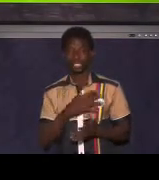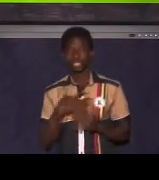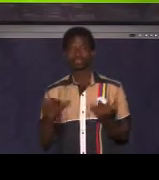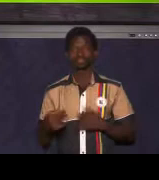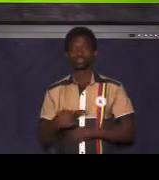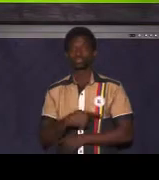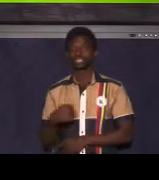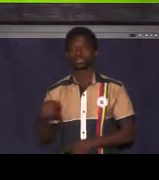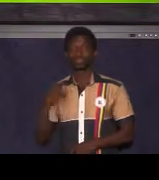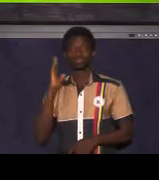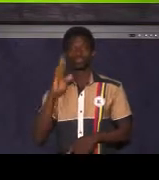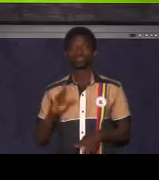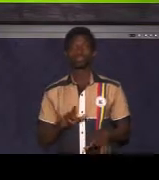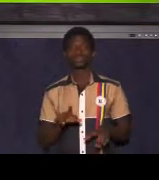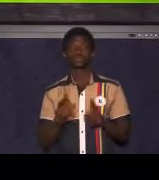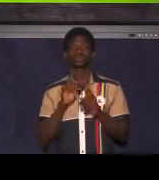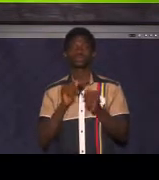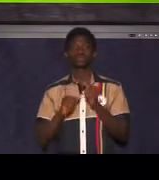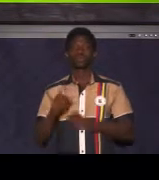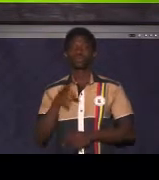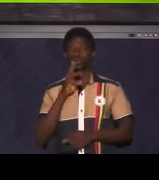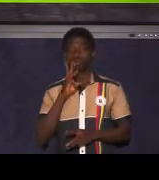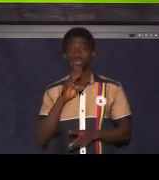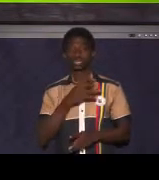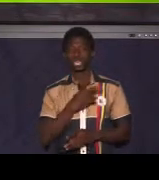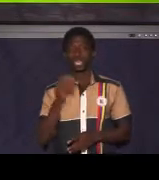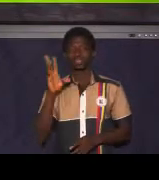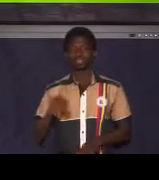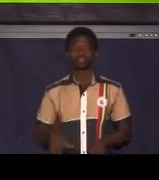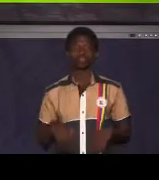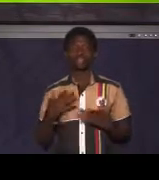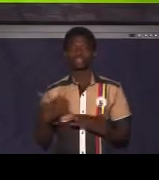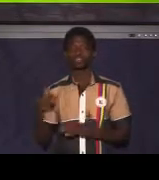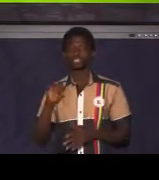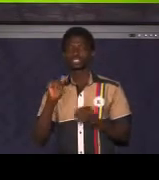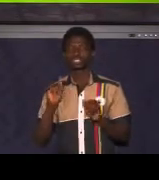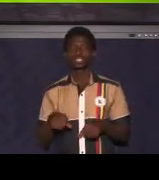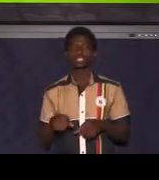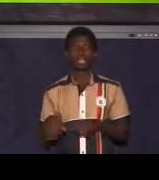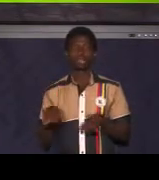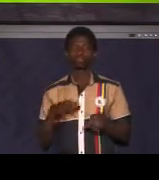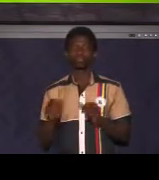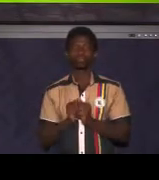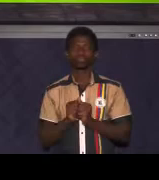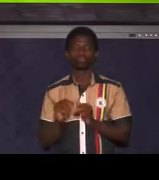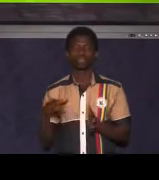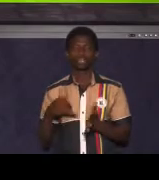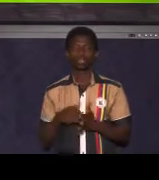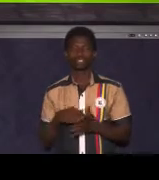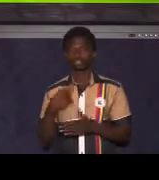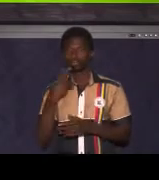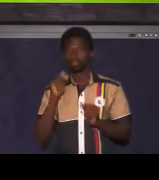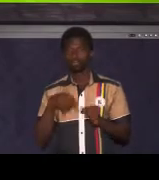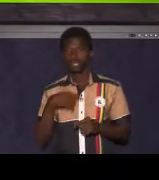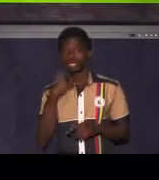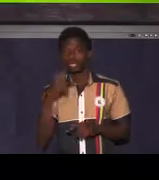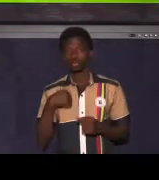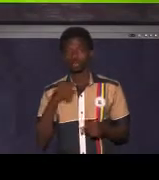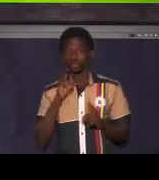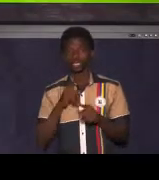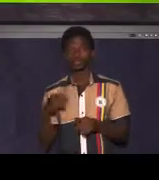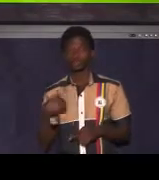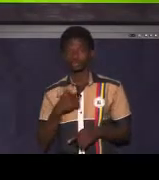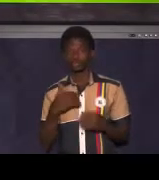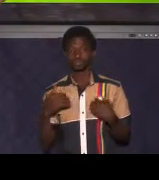another thing that no living thing can do without it. And that's what? Who can guess?